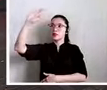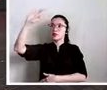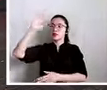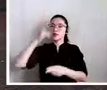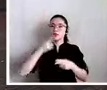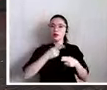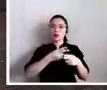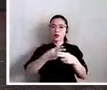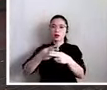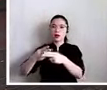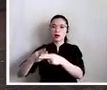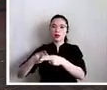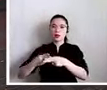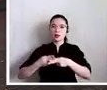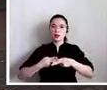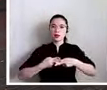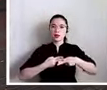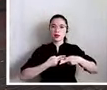thy